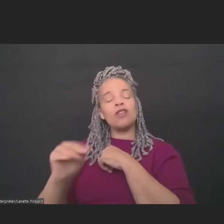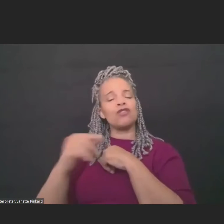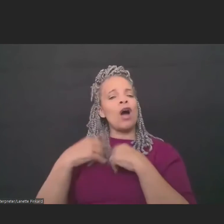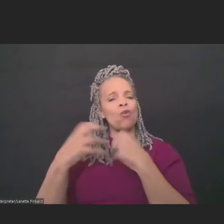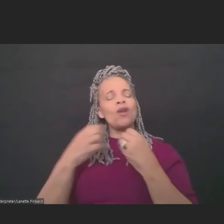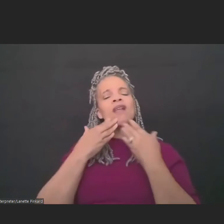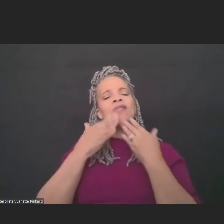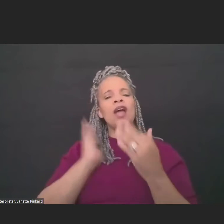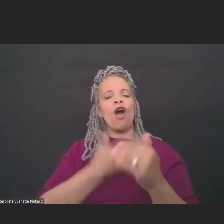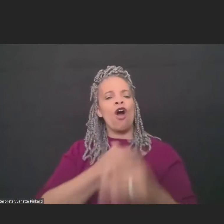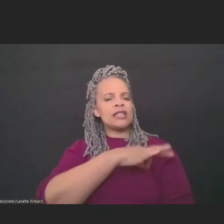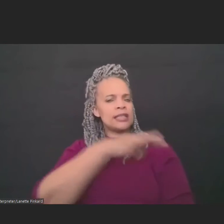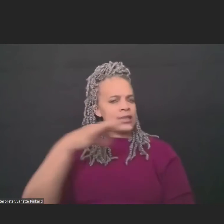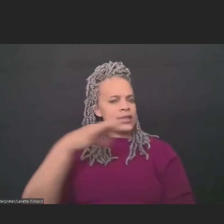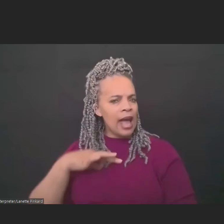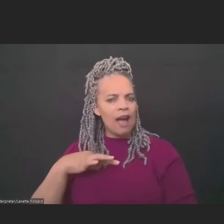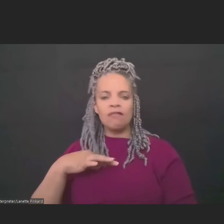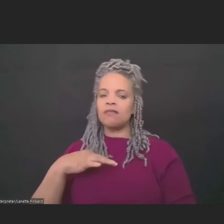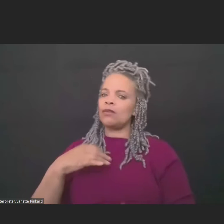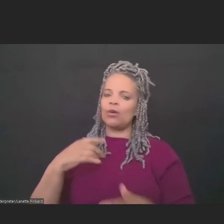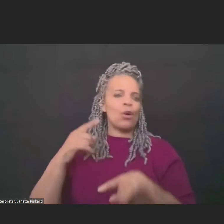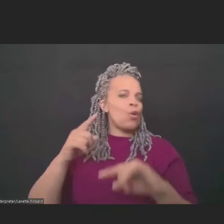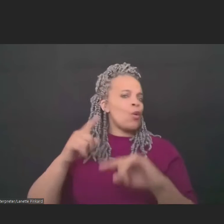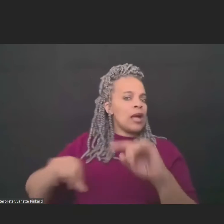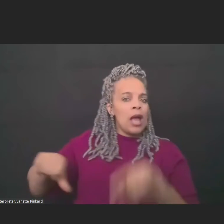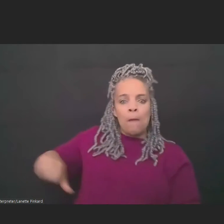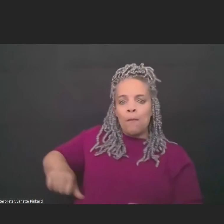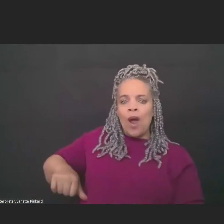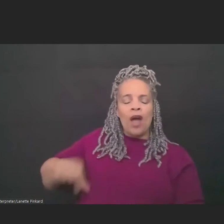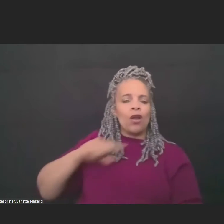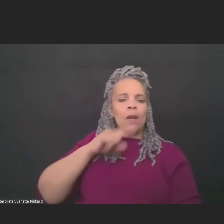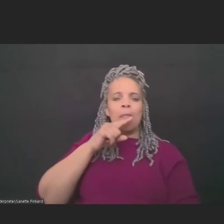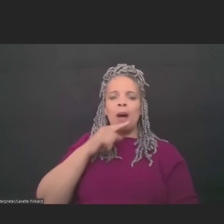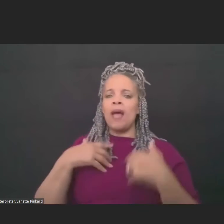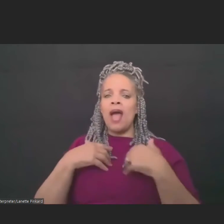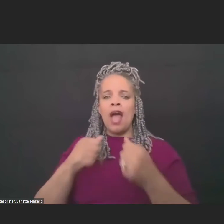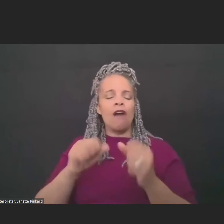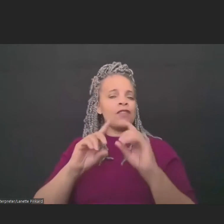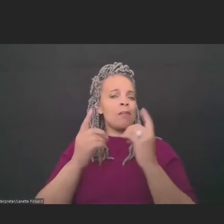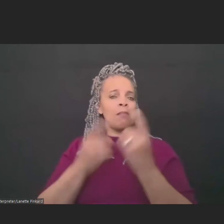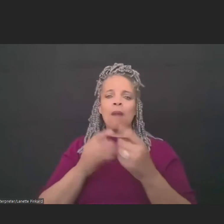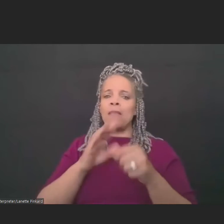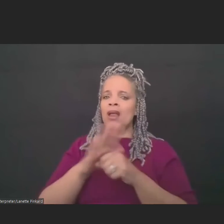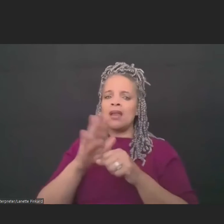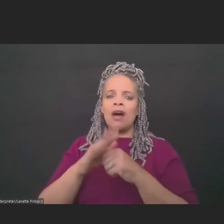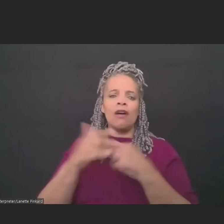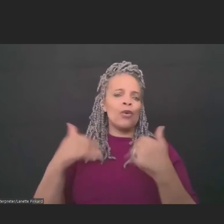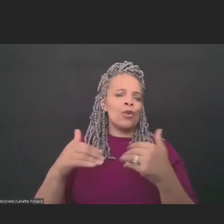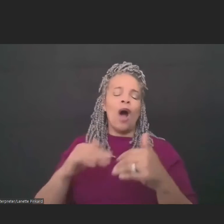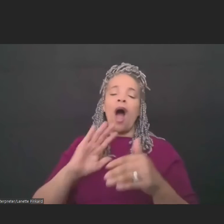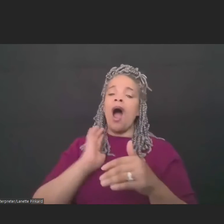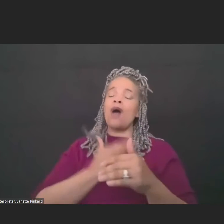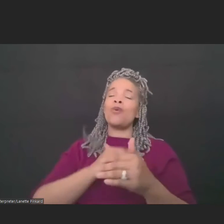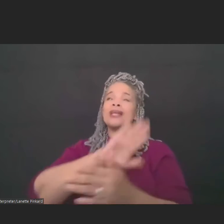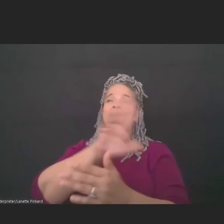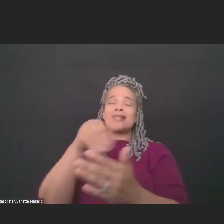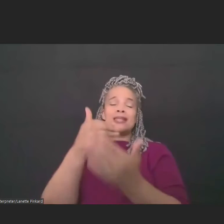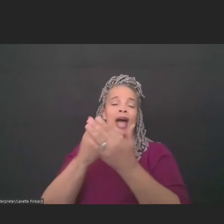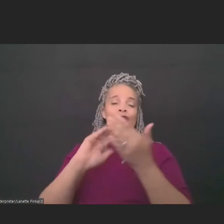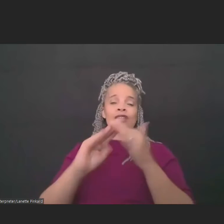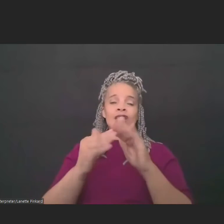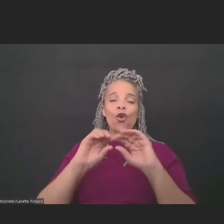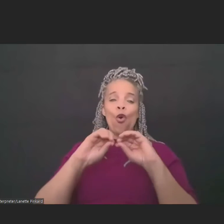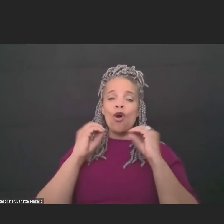thank our staff. We can't brag on our public health department. Matter of fact, our entire city organization with